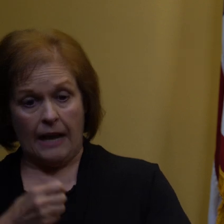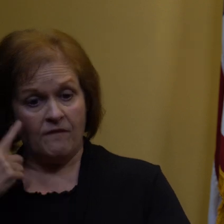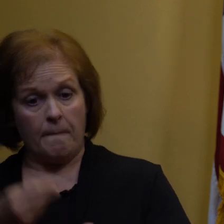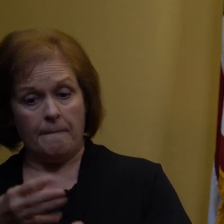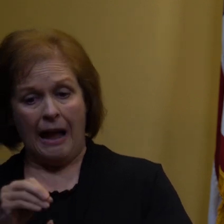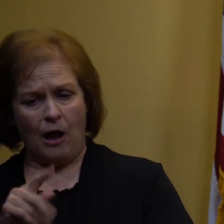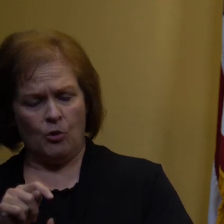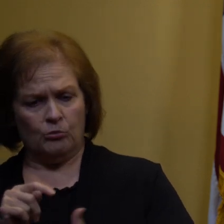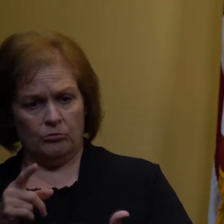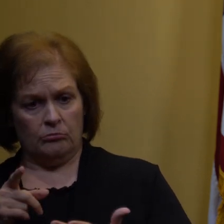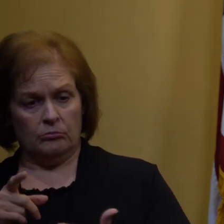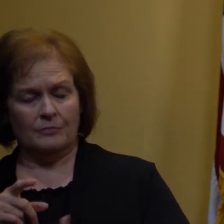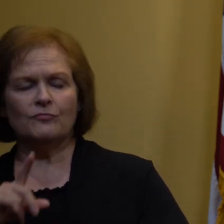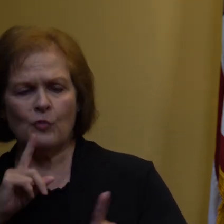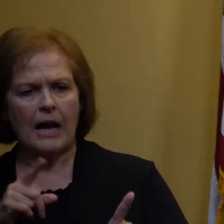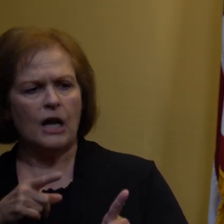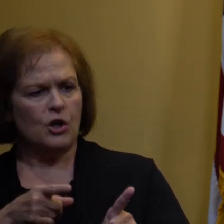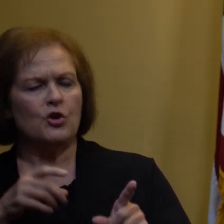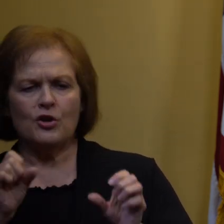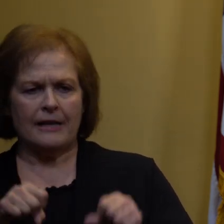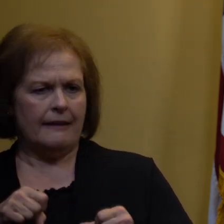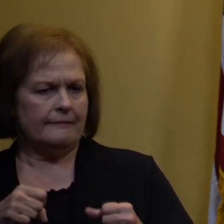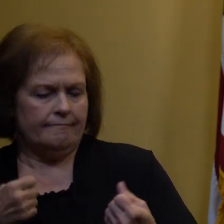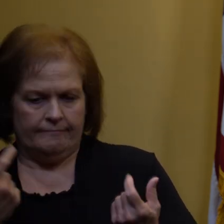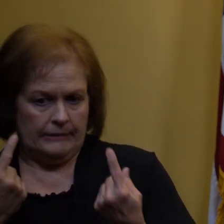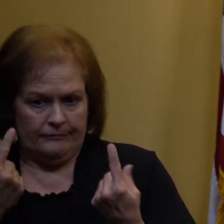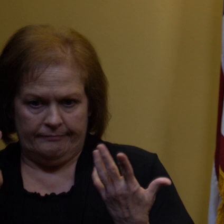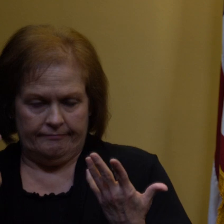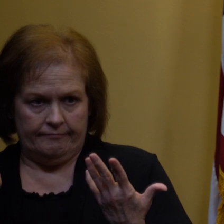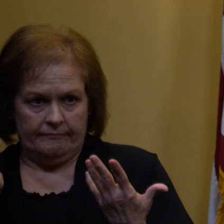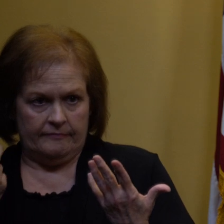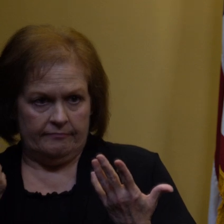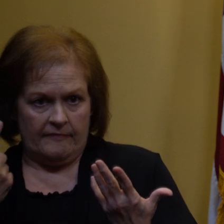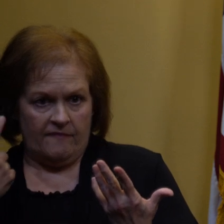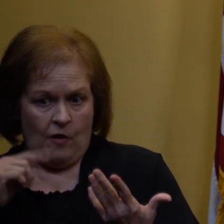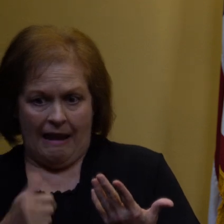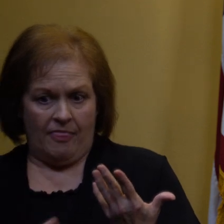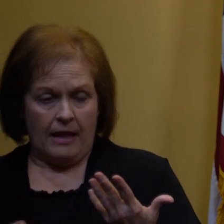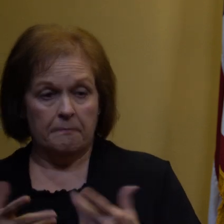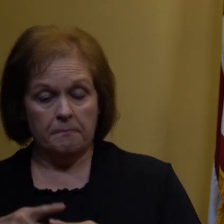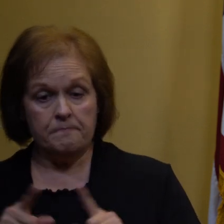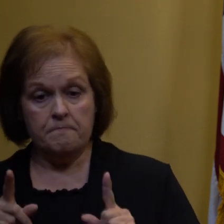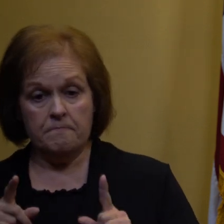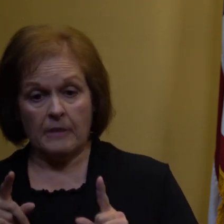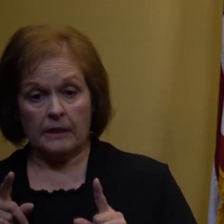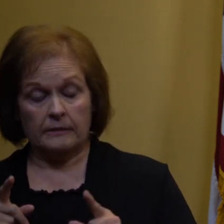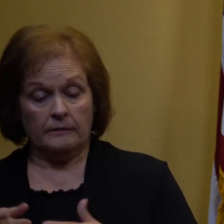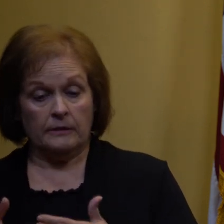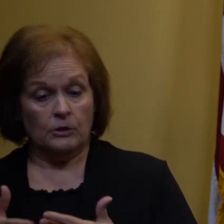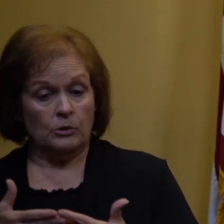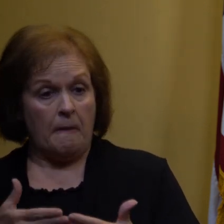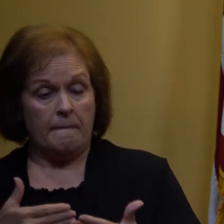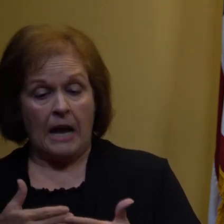I think that there's always you can give consideration for everything, right? But at the same time, no matter